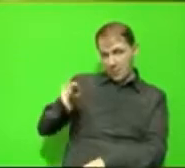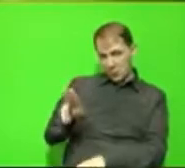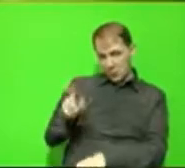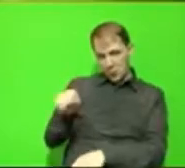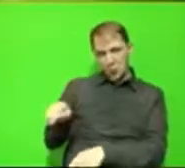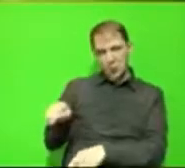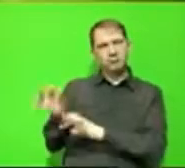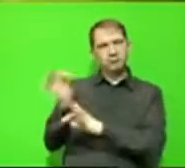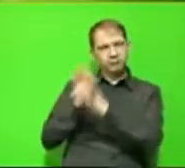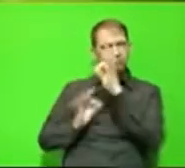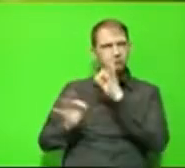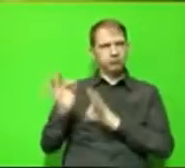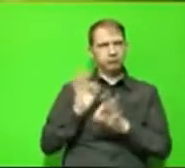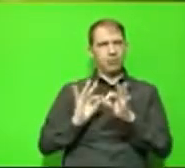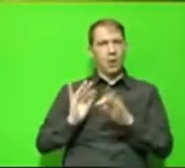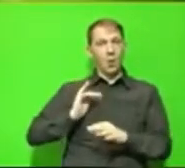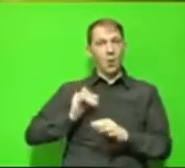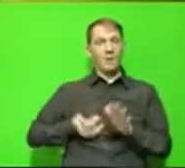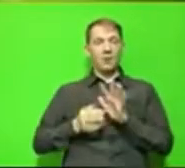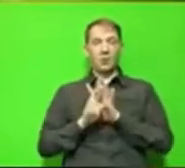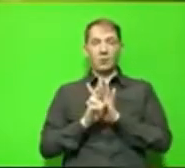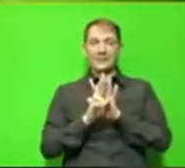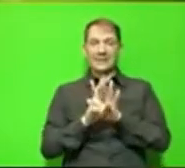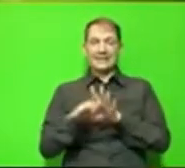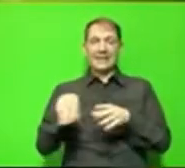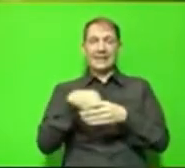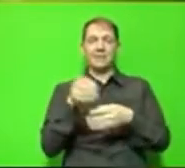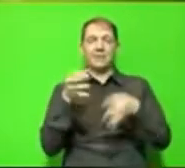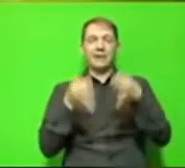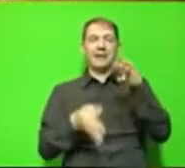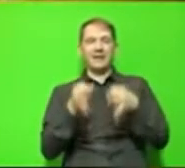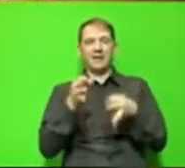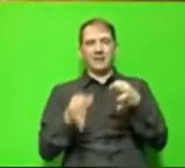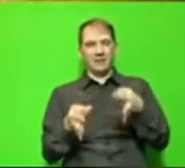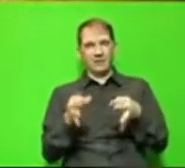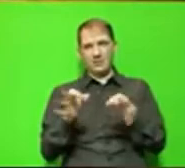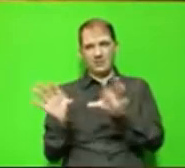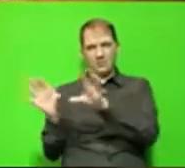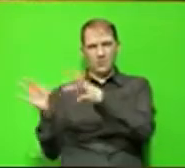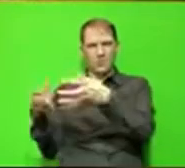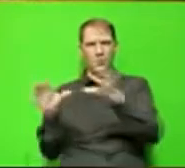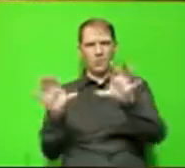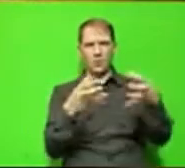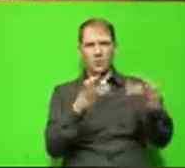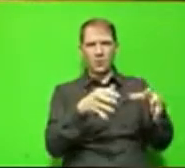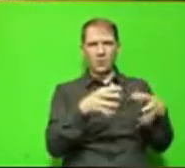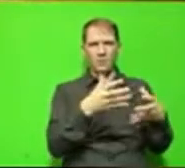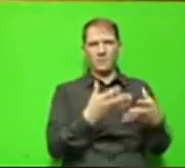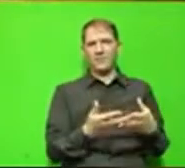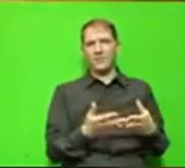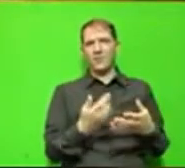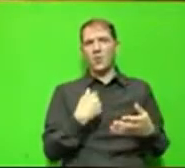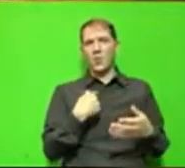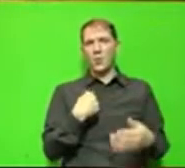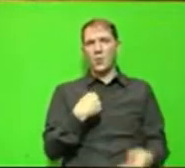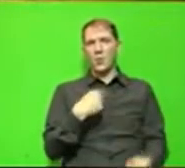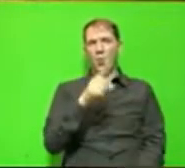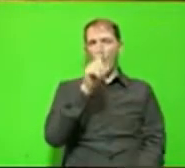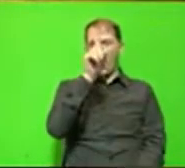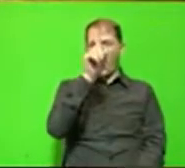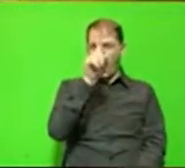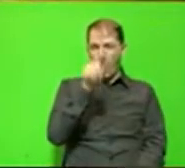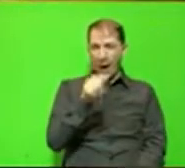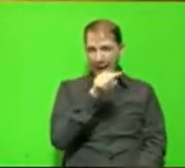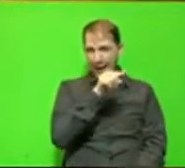women's representation in political leadership remains inadequate. We only occupy less than a quarter